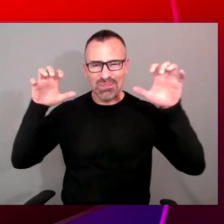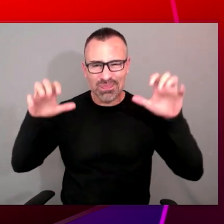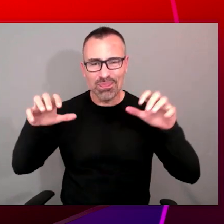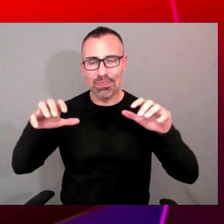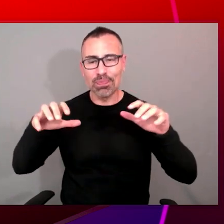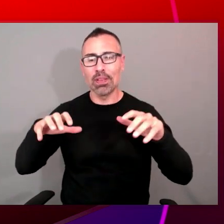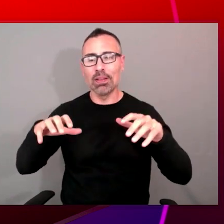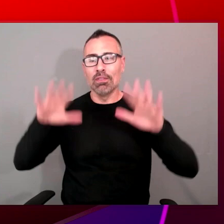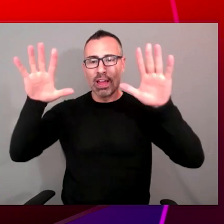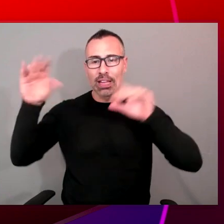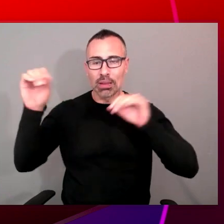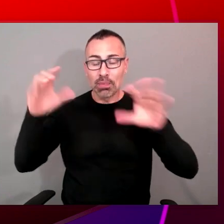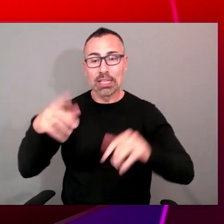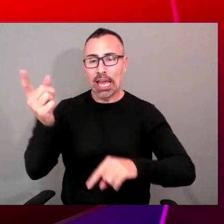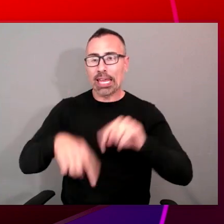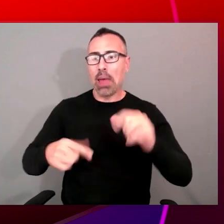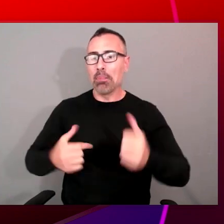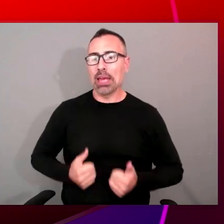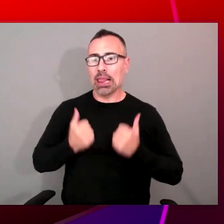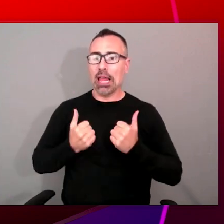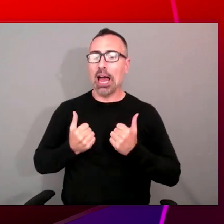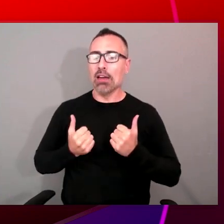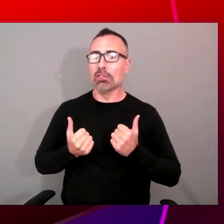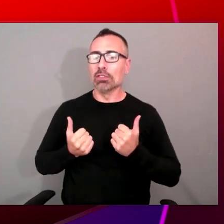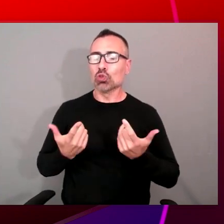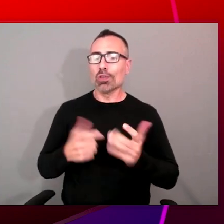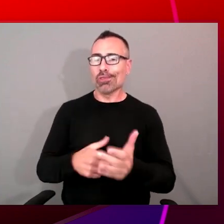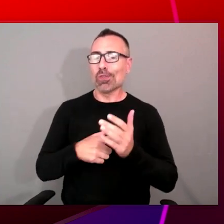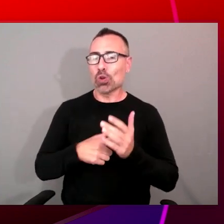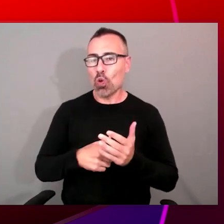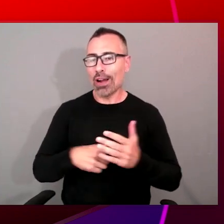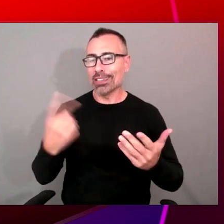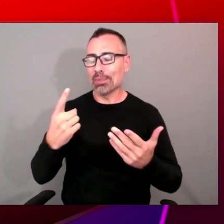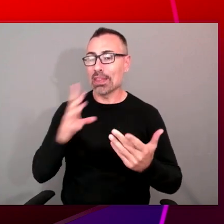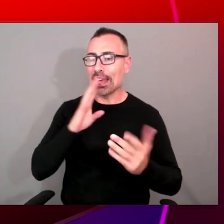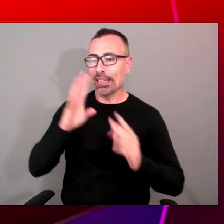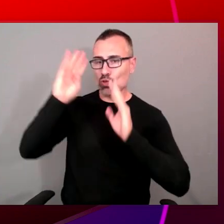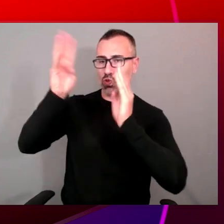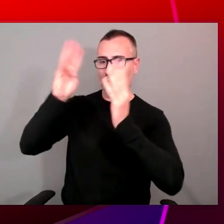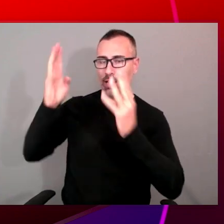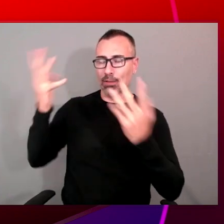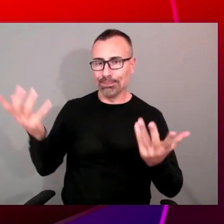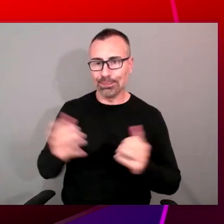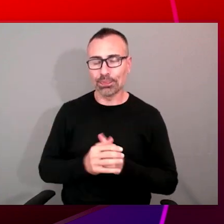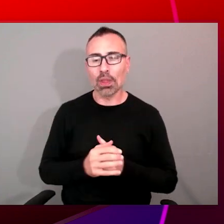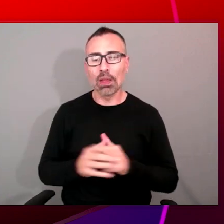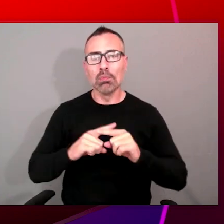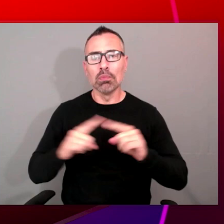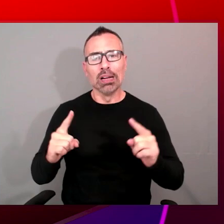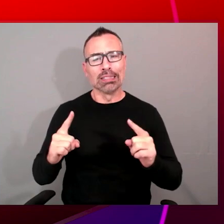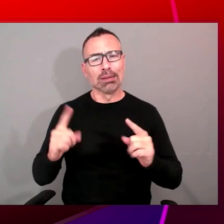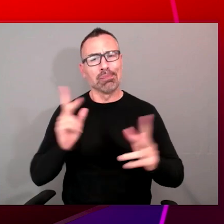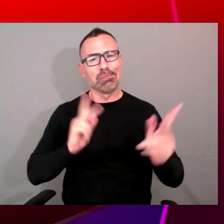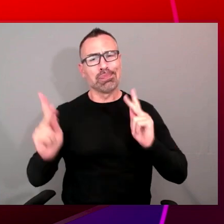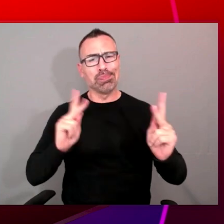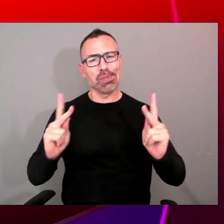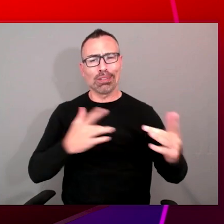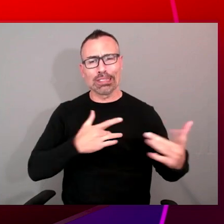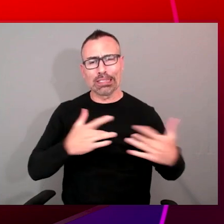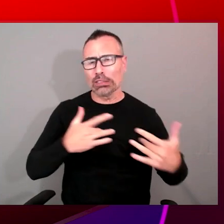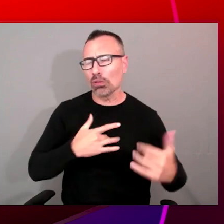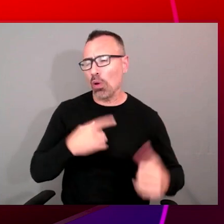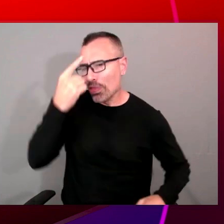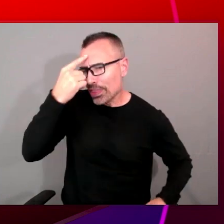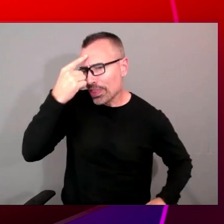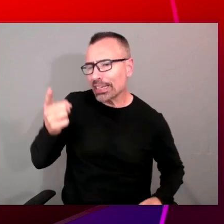be, by the nature of the story, something that is created. But somehow or other people are concerned or think that somehow